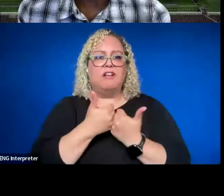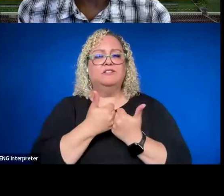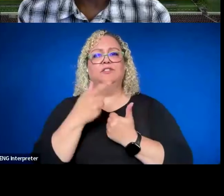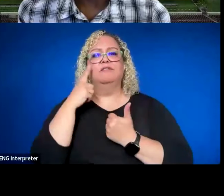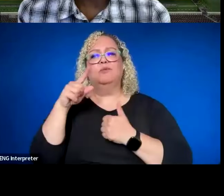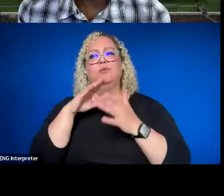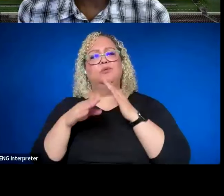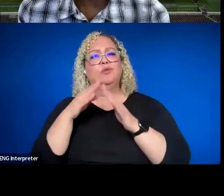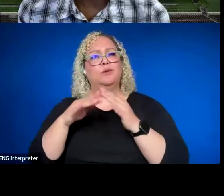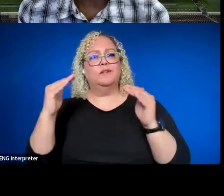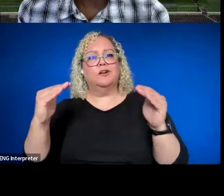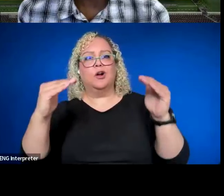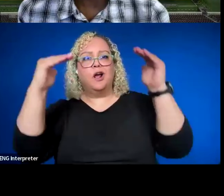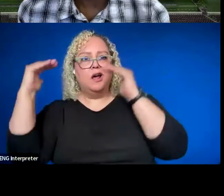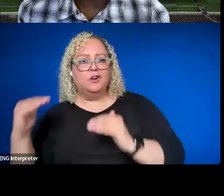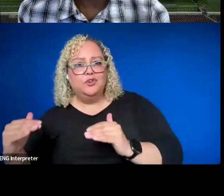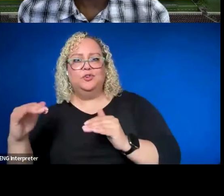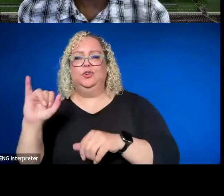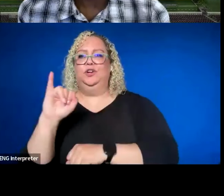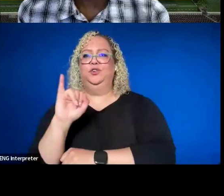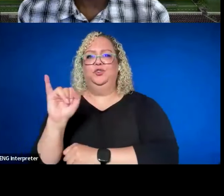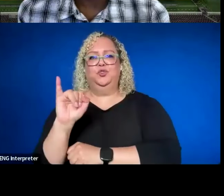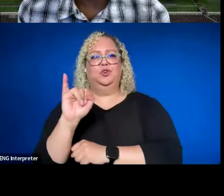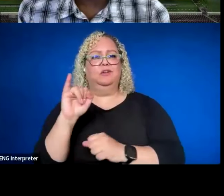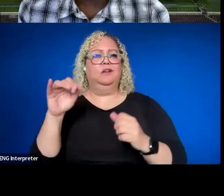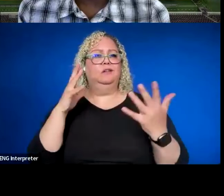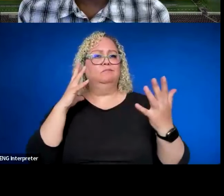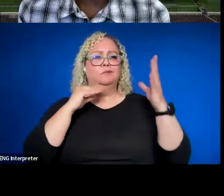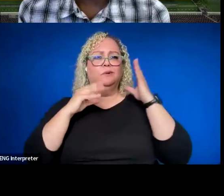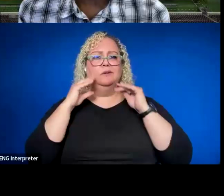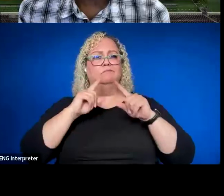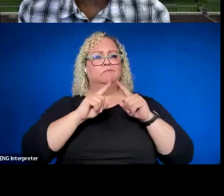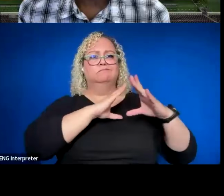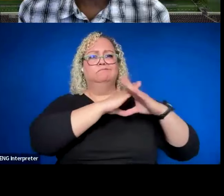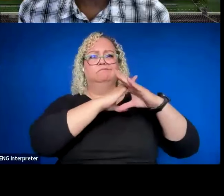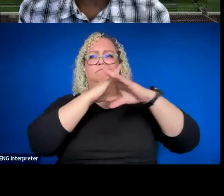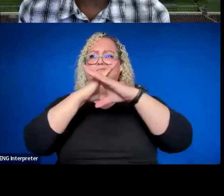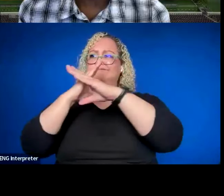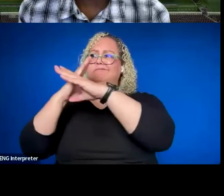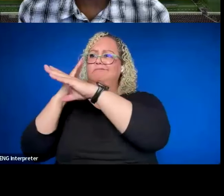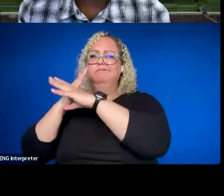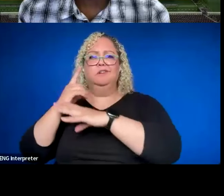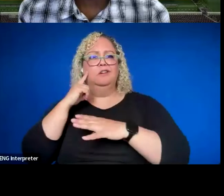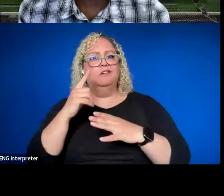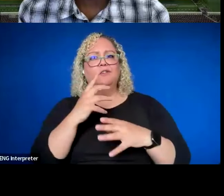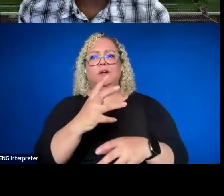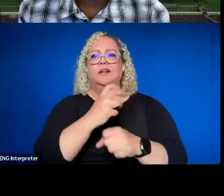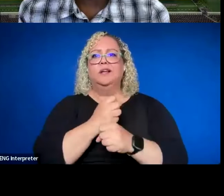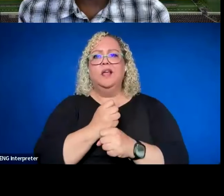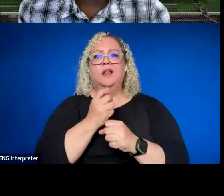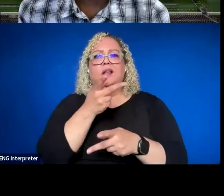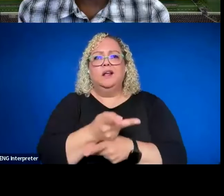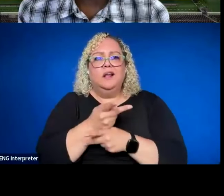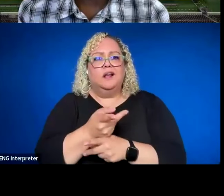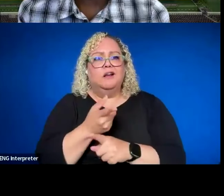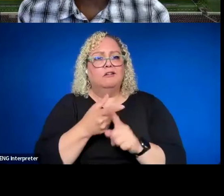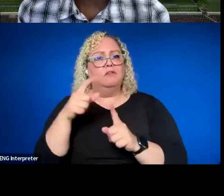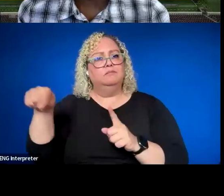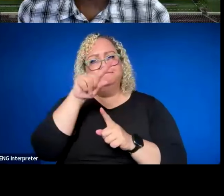face other barriers such as access to care at those same healthcare organizations. How